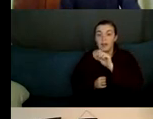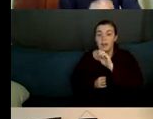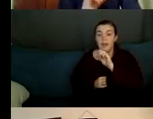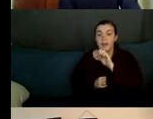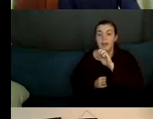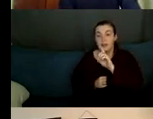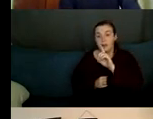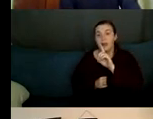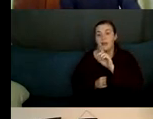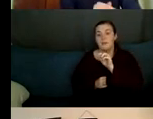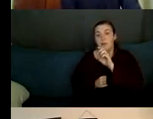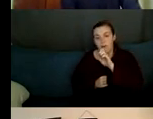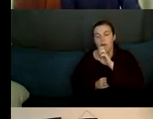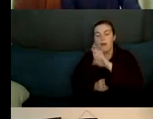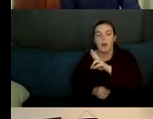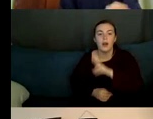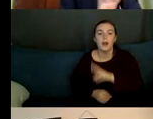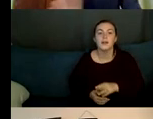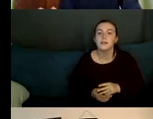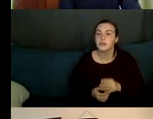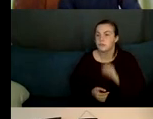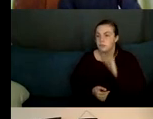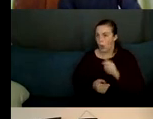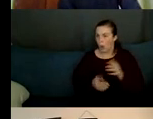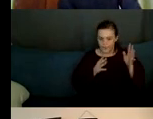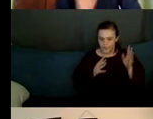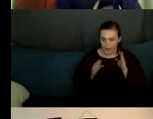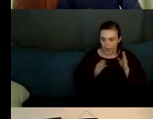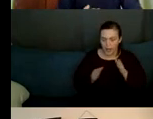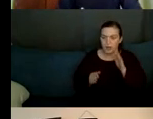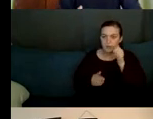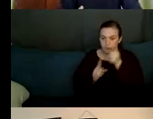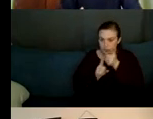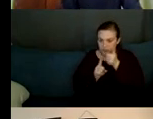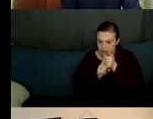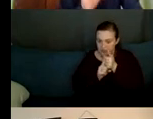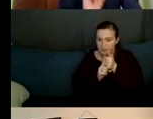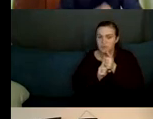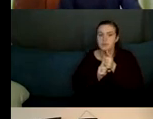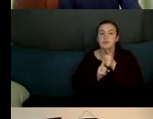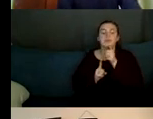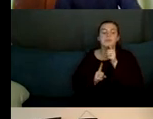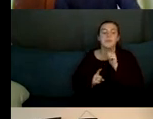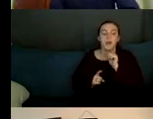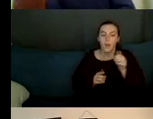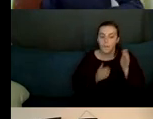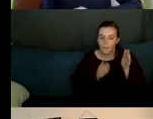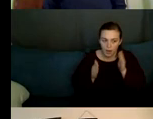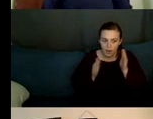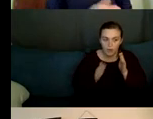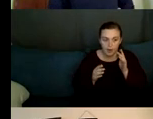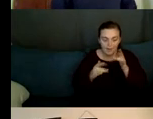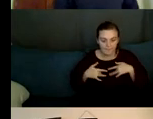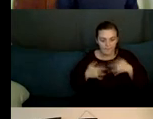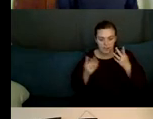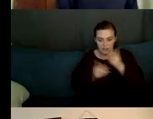class. Don't plan yourself if you are kind of the scheduling guru. Don't plan your event steward, your very core people. Make sure